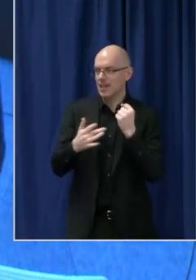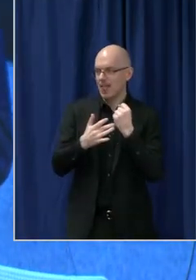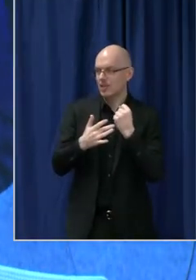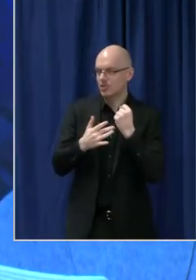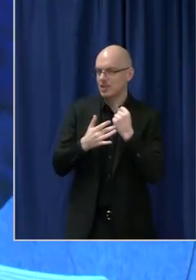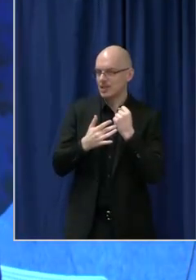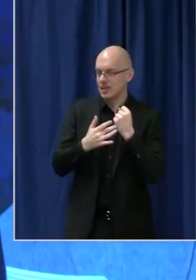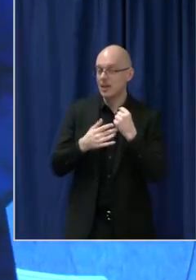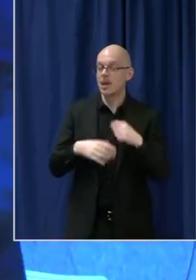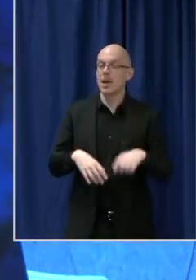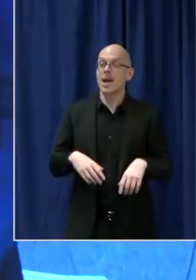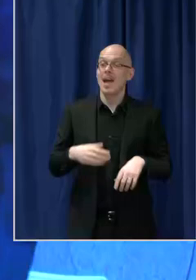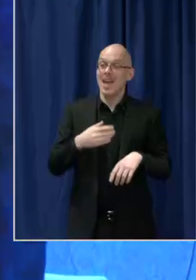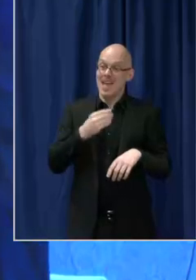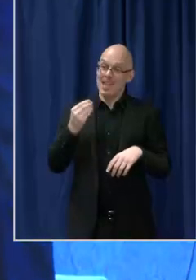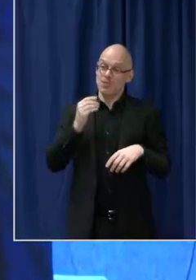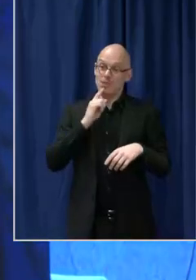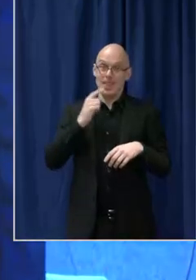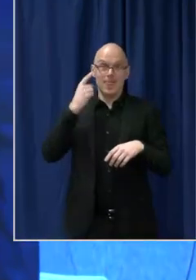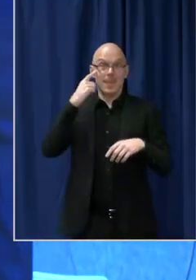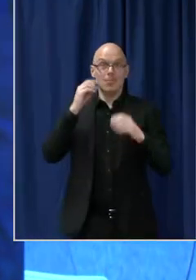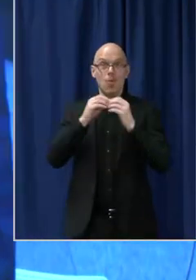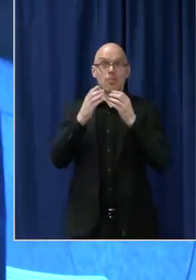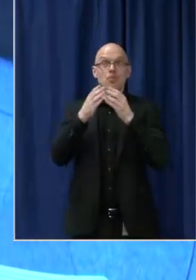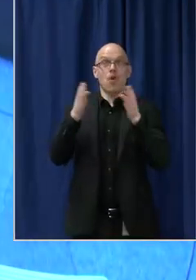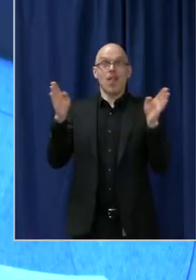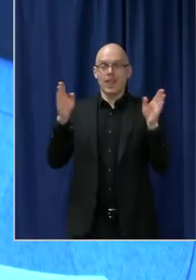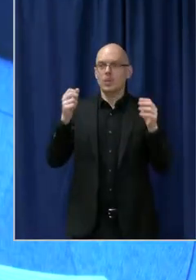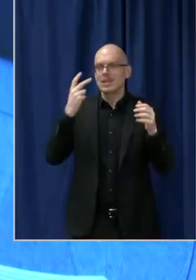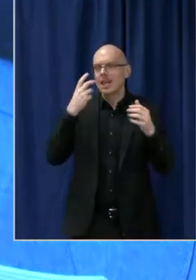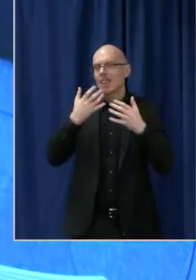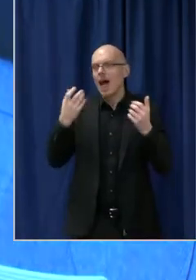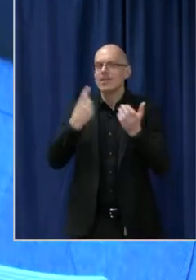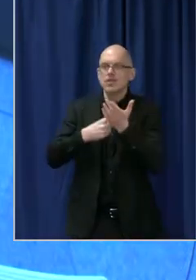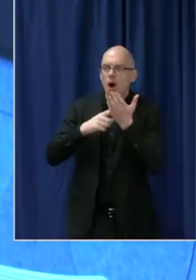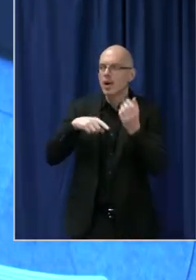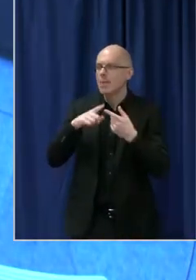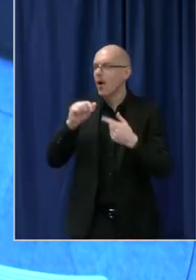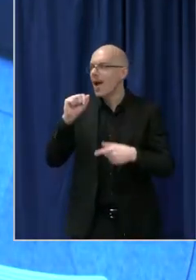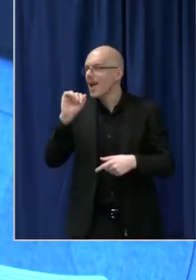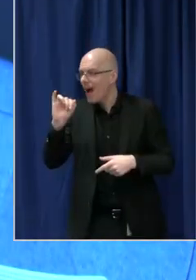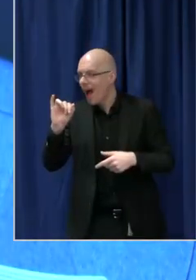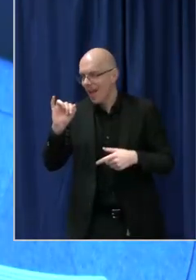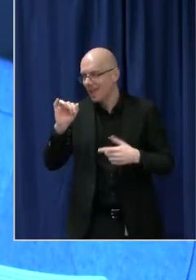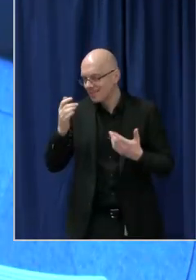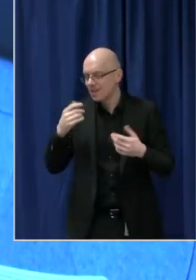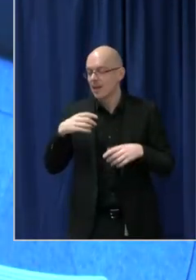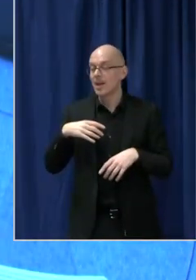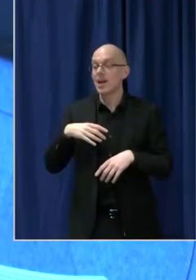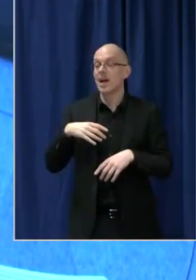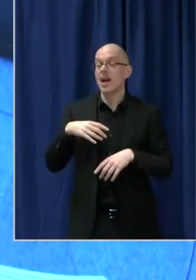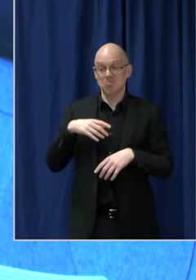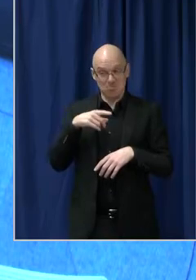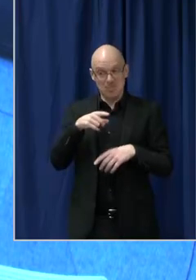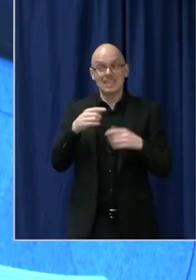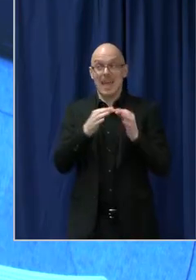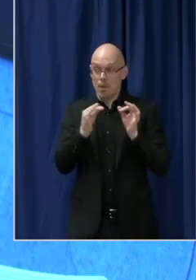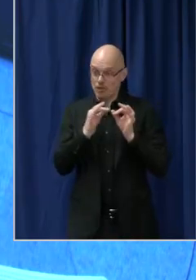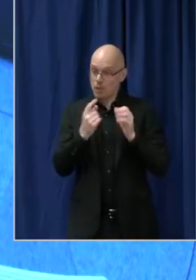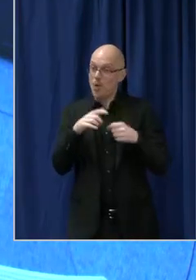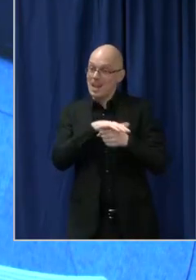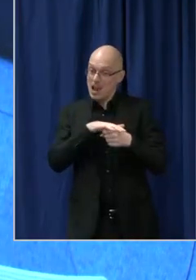broadly, there's a lot of talk these days about AI, artificial intelligence. And I think captioning is one interesting area where AI can